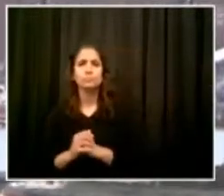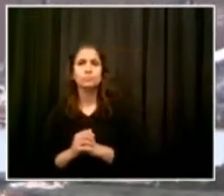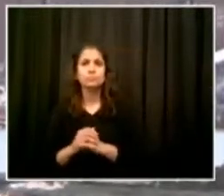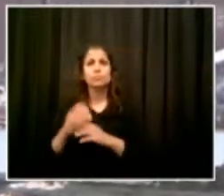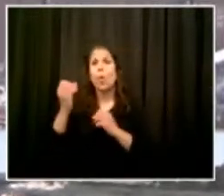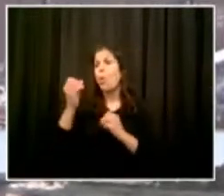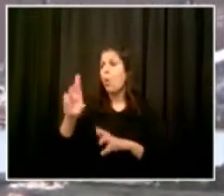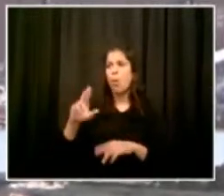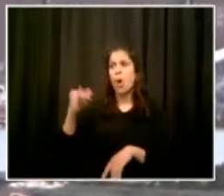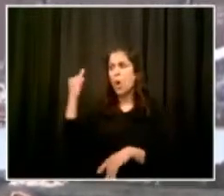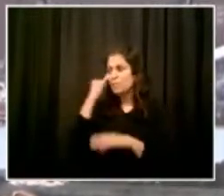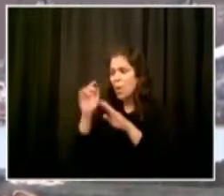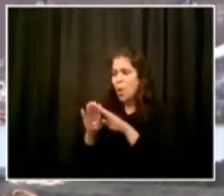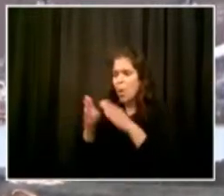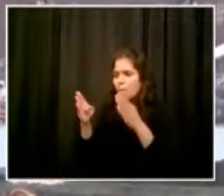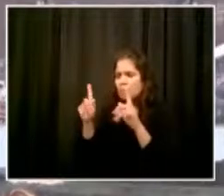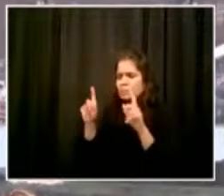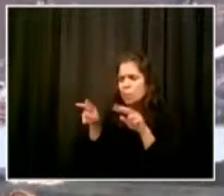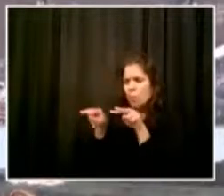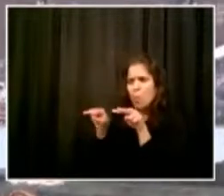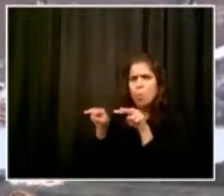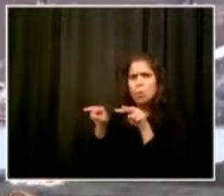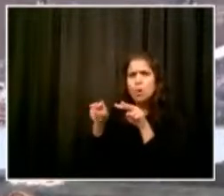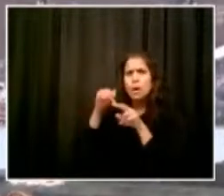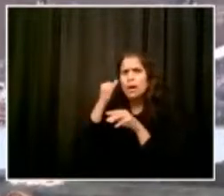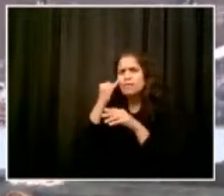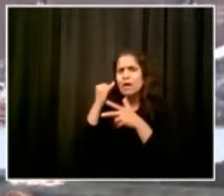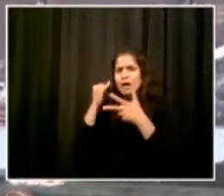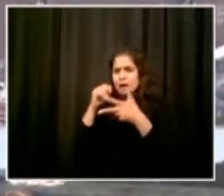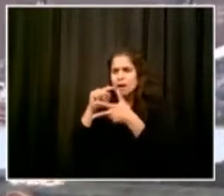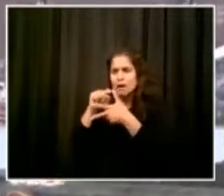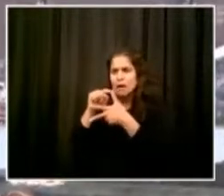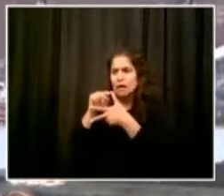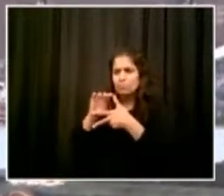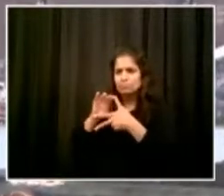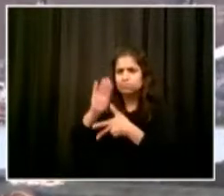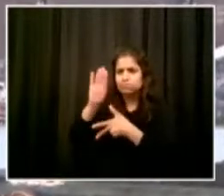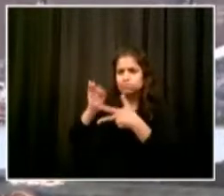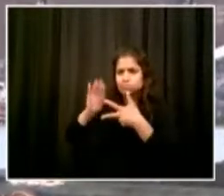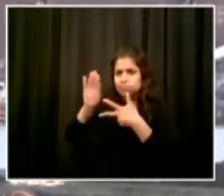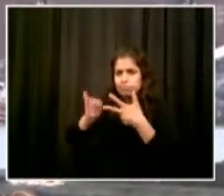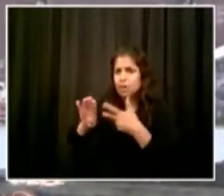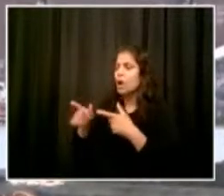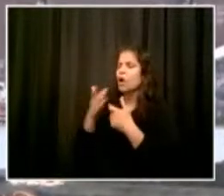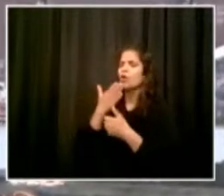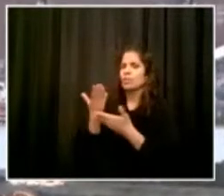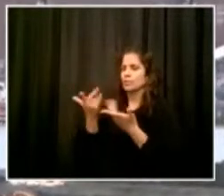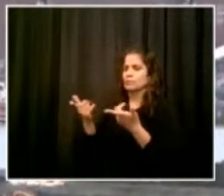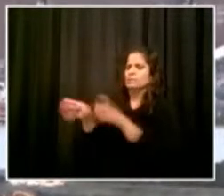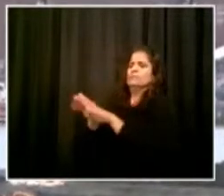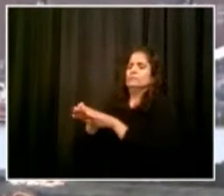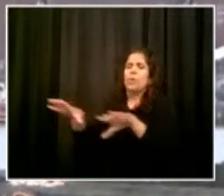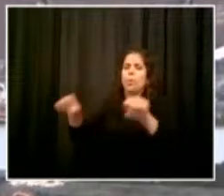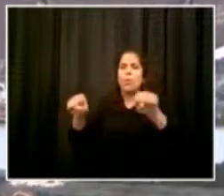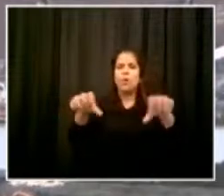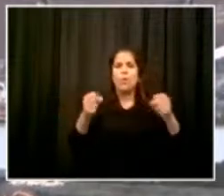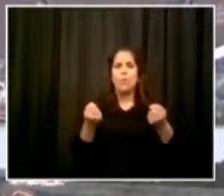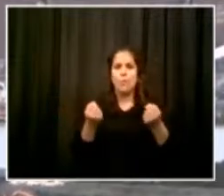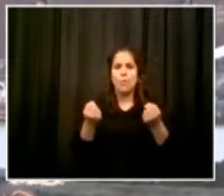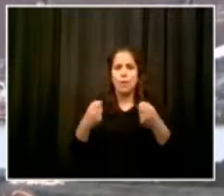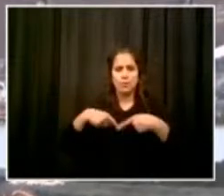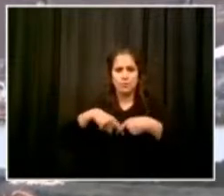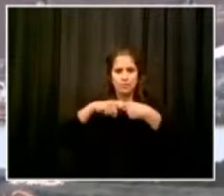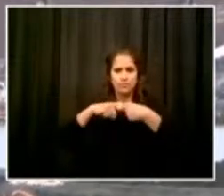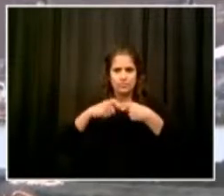who now have the opportunity to go back to work, what I want to do is maximize the chances that they can feel comfortable on mass transit